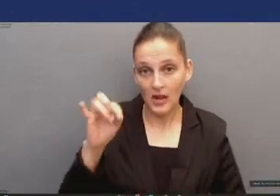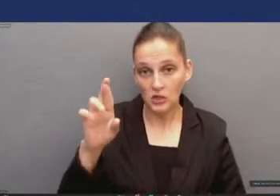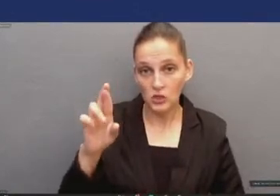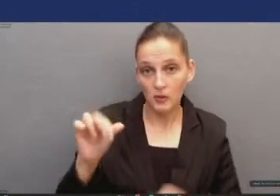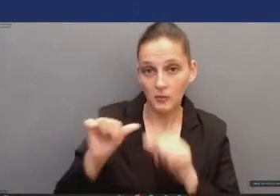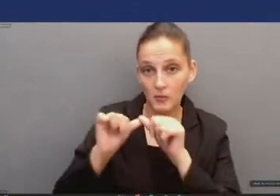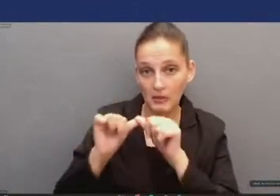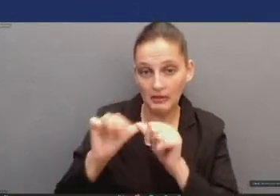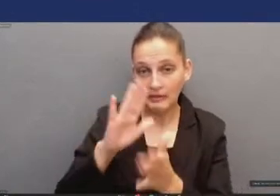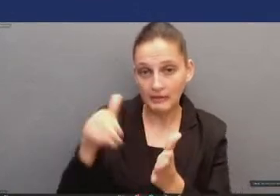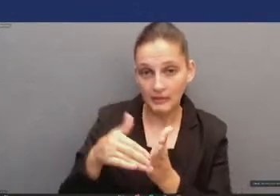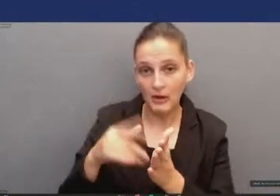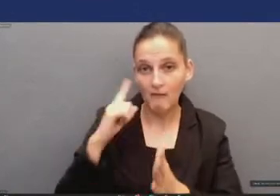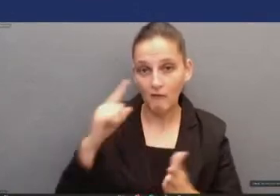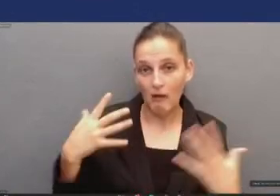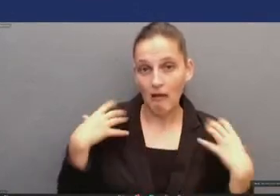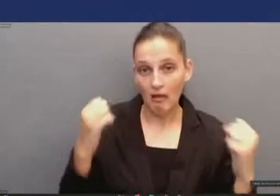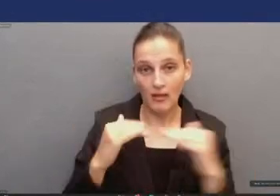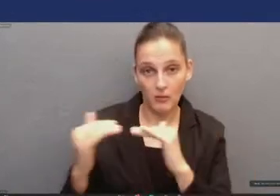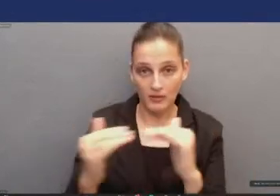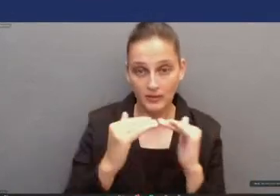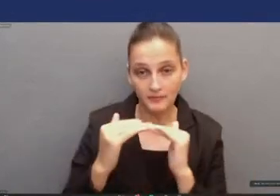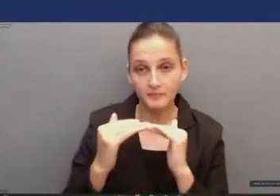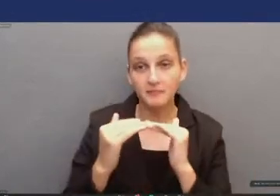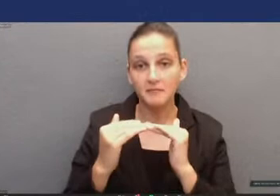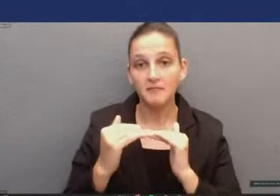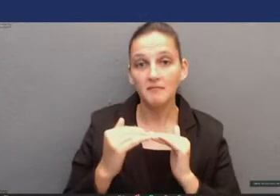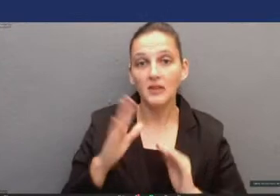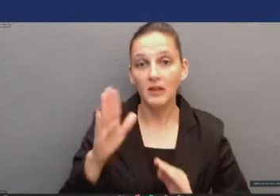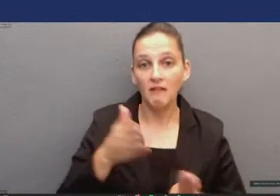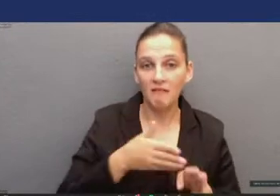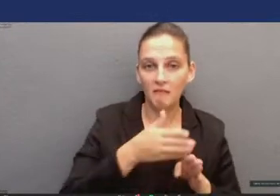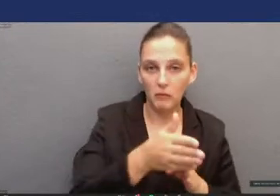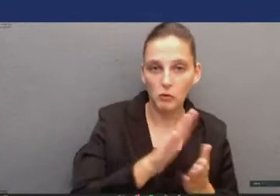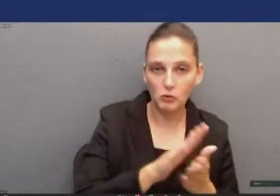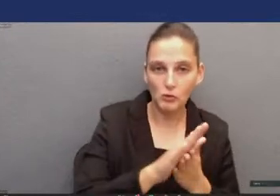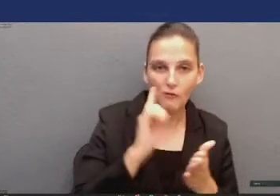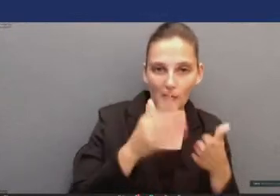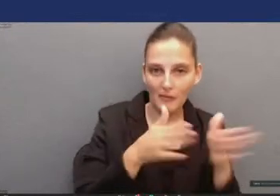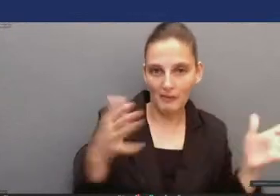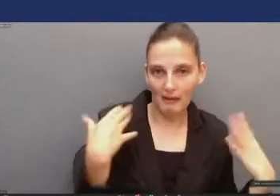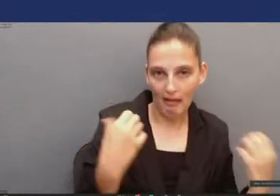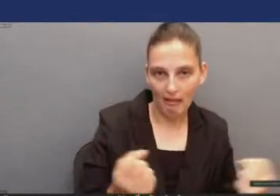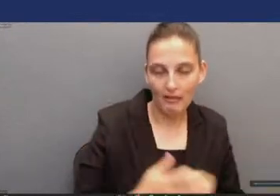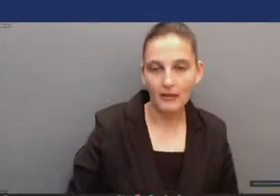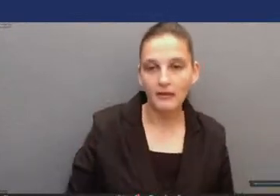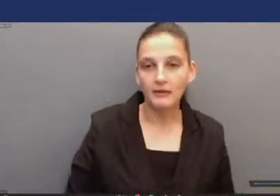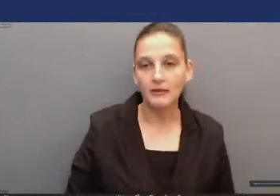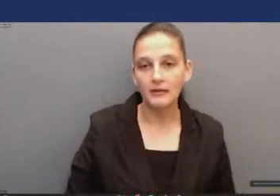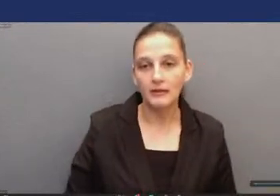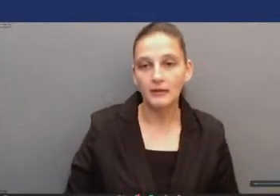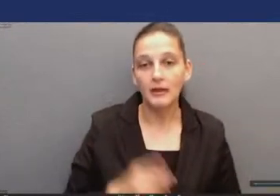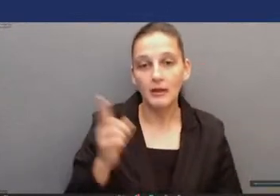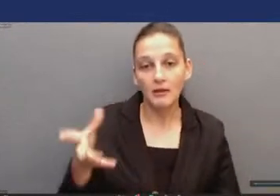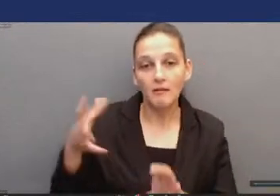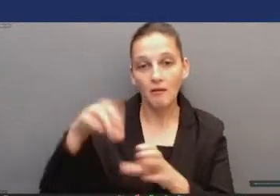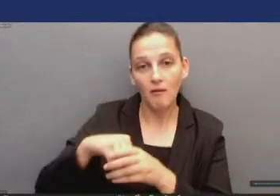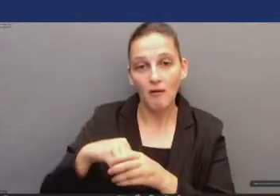Permanente Center for Health Equity at the Fielding School of Public Health. A fellow of the American